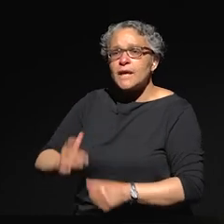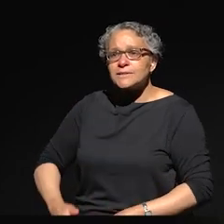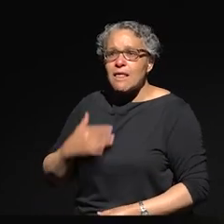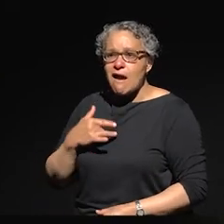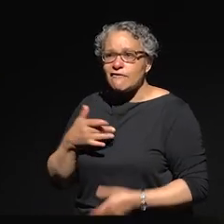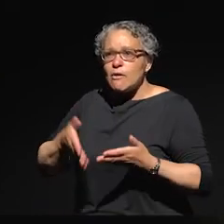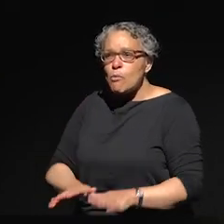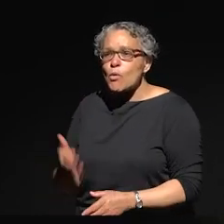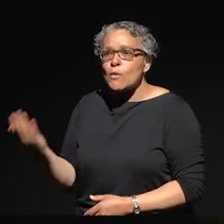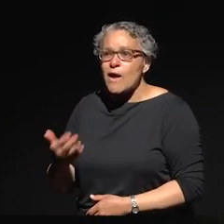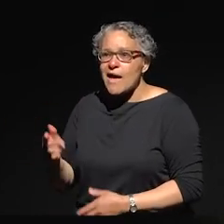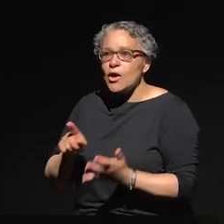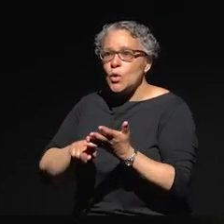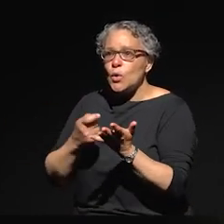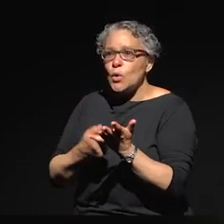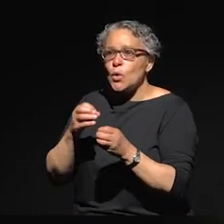Raphael was born in Urbino in